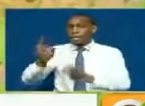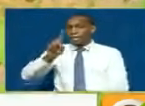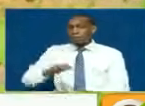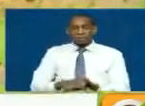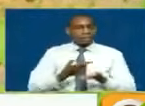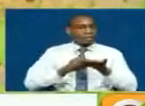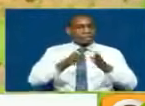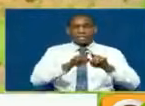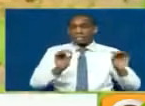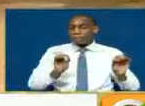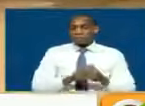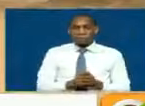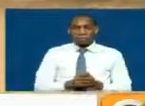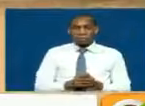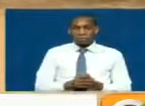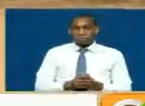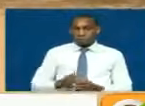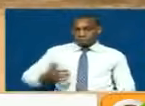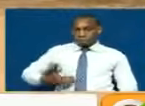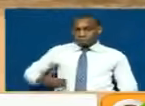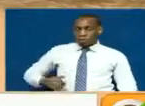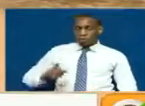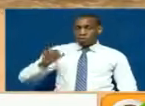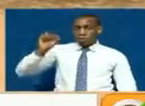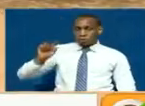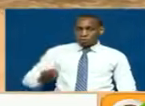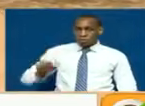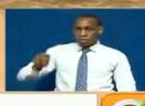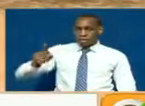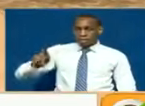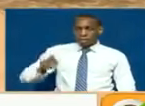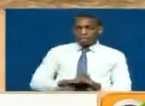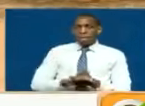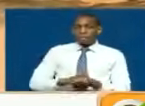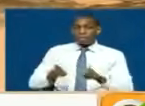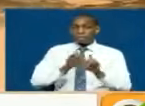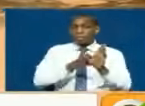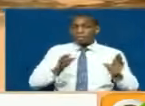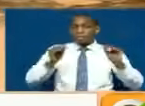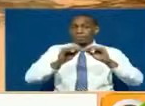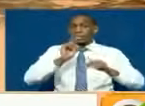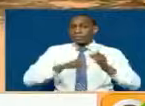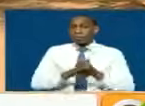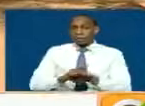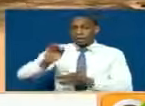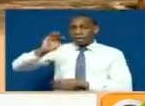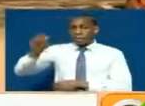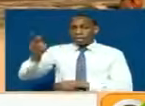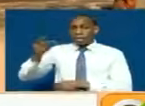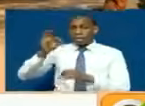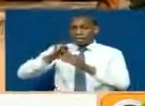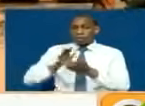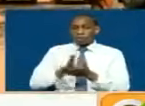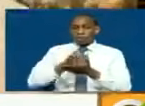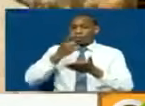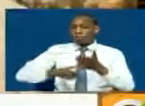We did not discuss that at all. Gatundu South lawmaker Moses Kuria, who was in attendance, says the region's vote basket